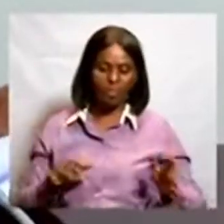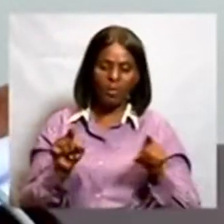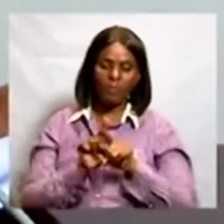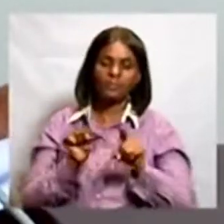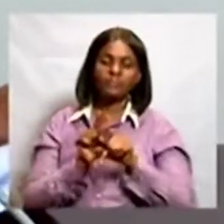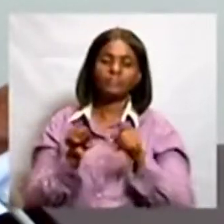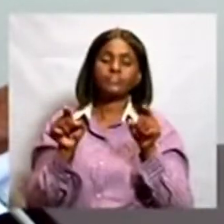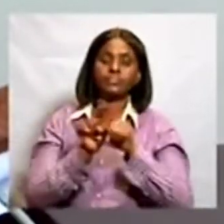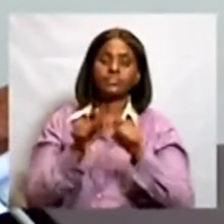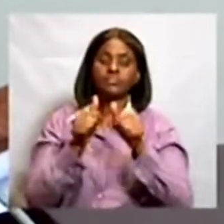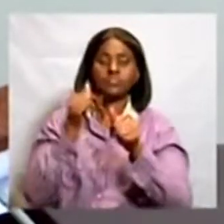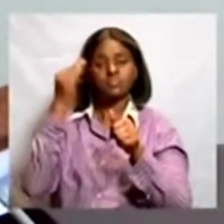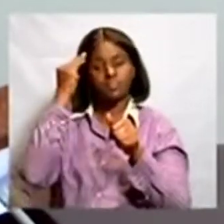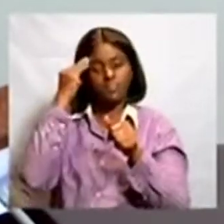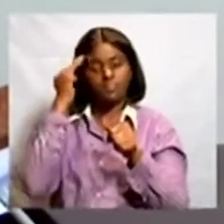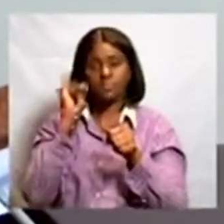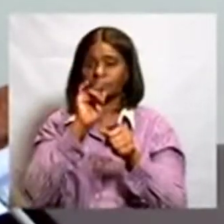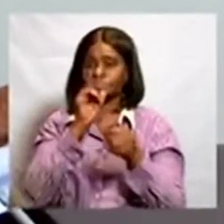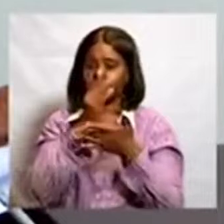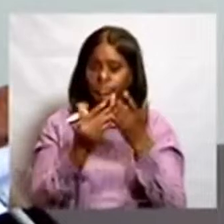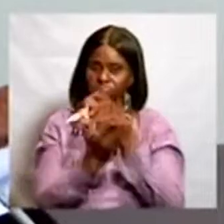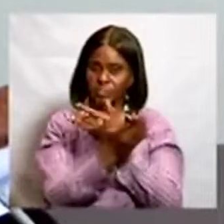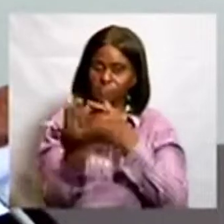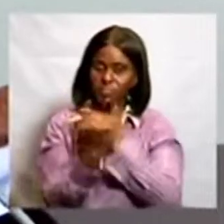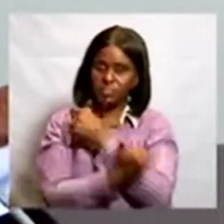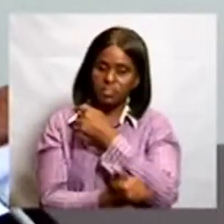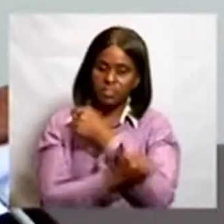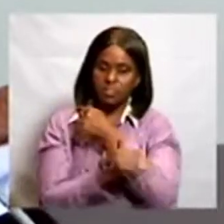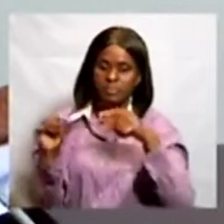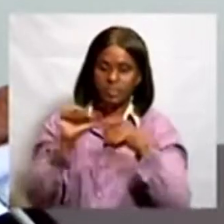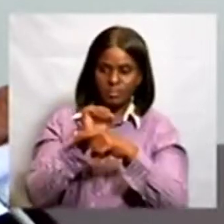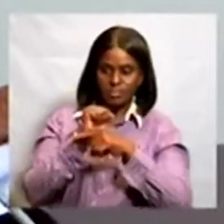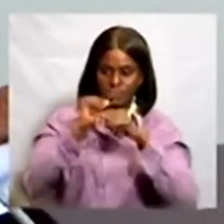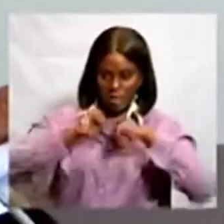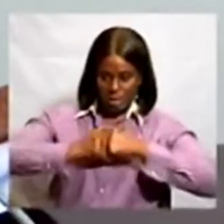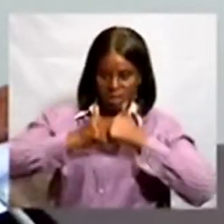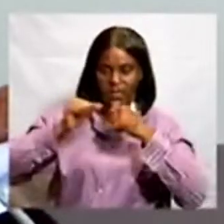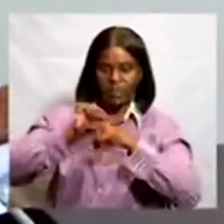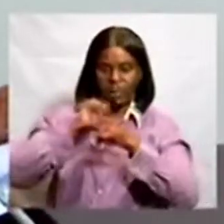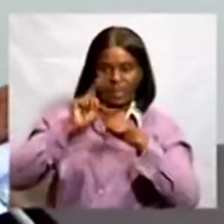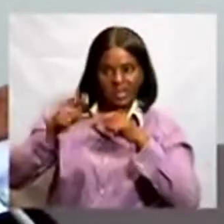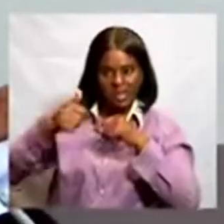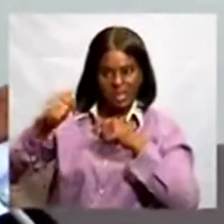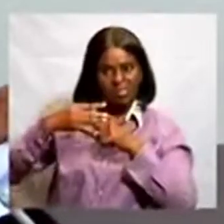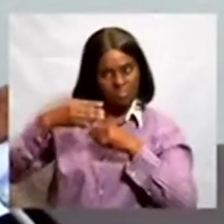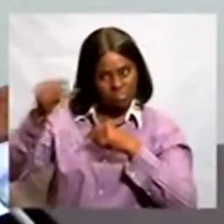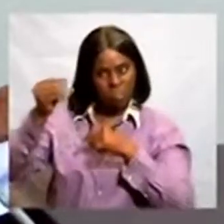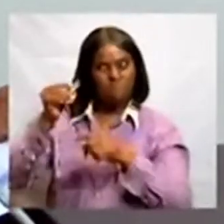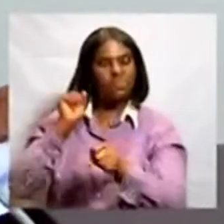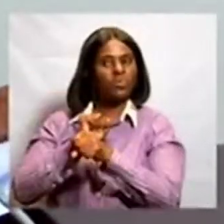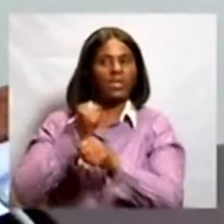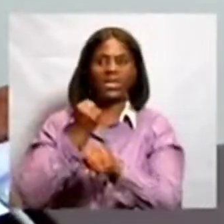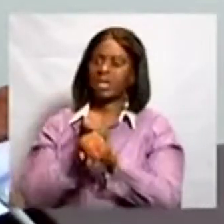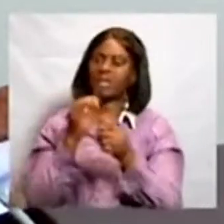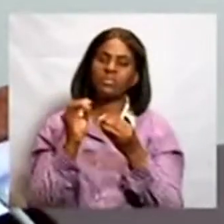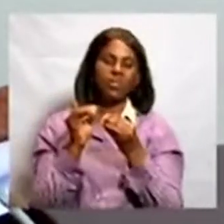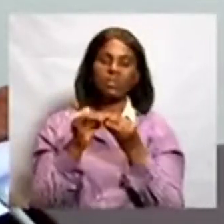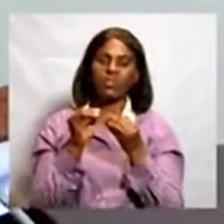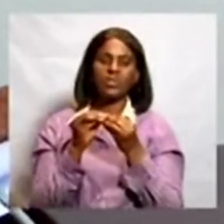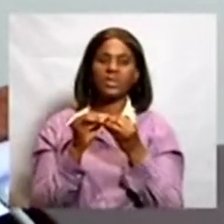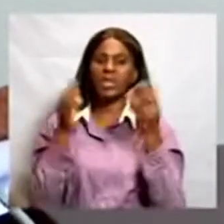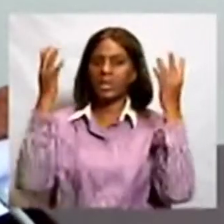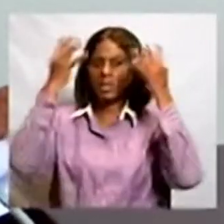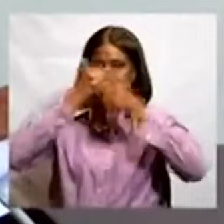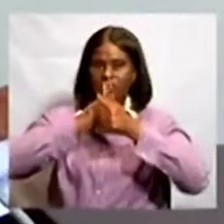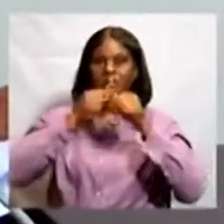route. And to note that some of these countries, we trained them ourselves, but they've gone way ahead of us. It is